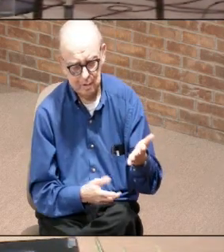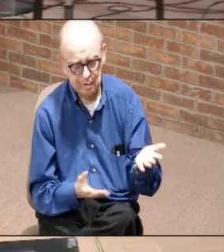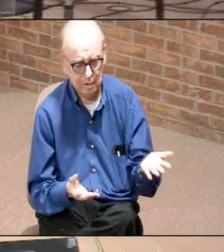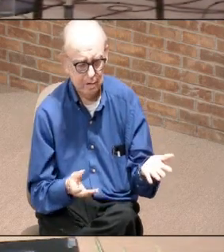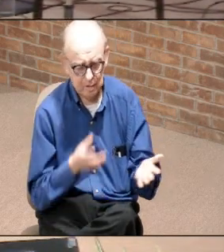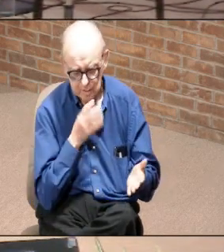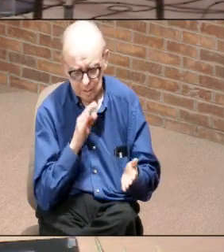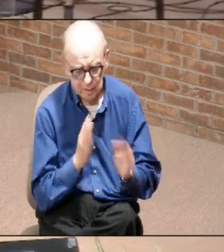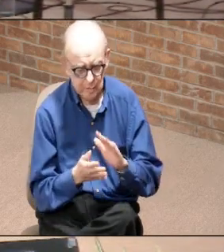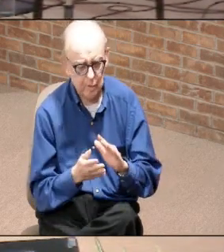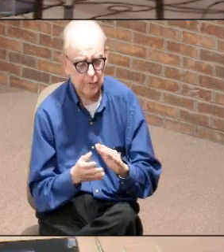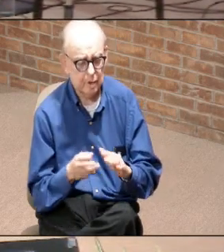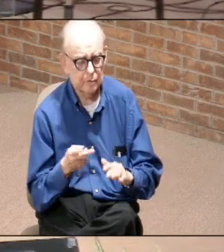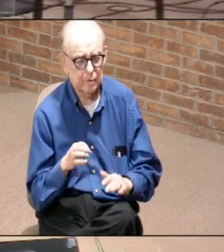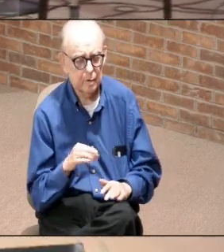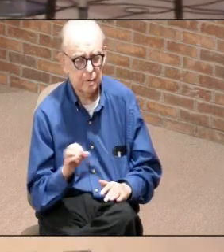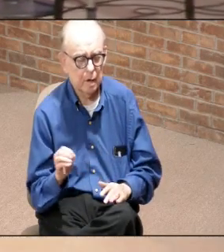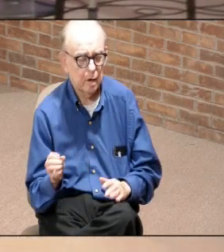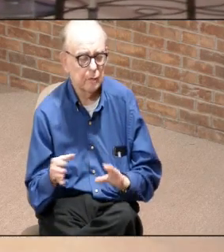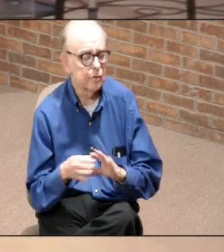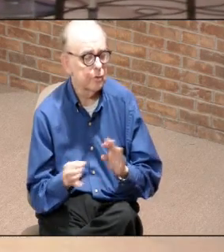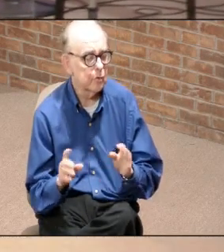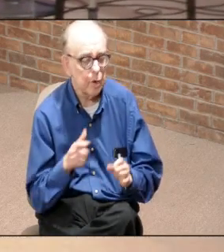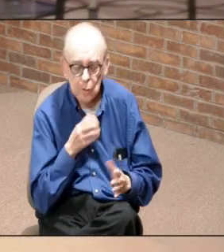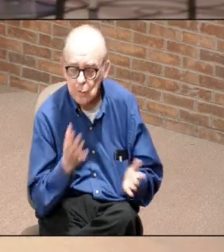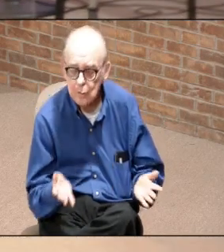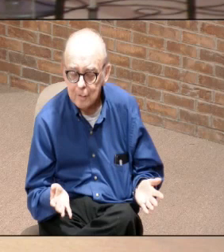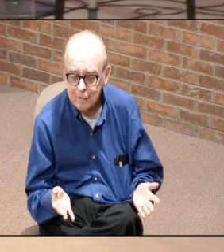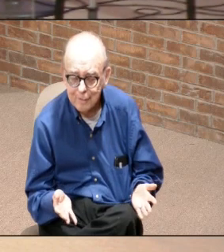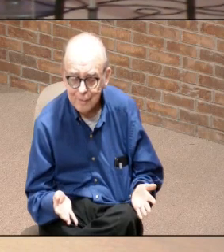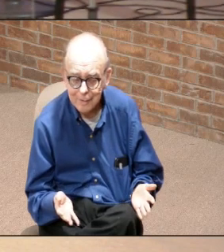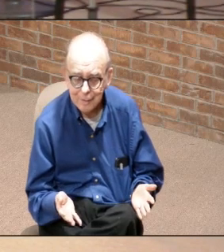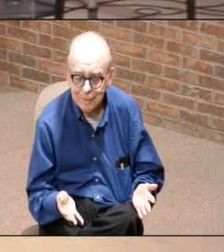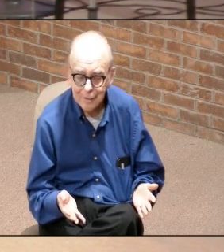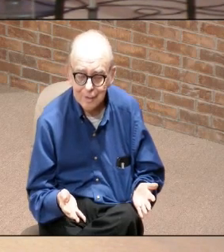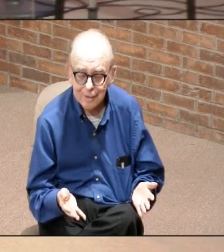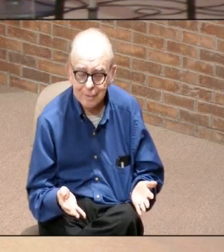And who becomes the hero of the story?